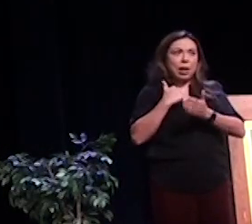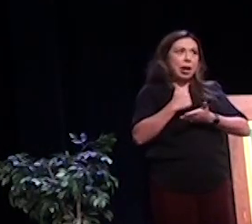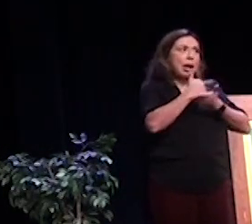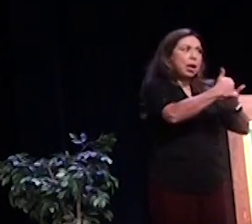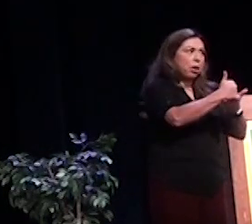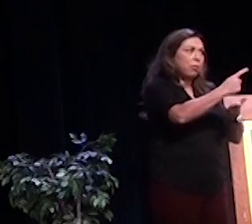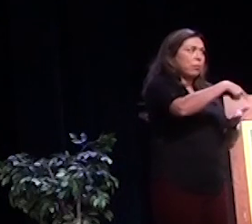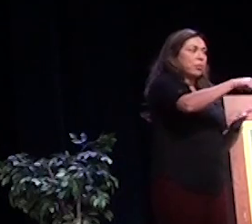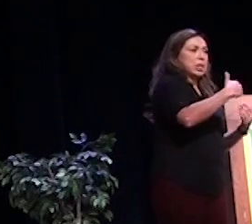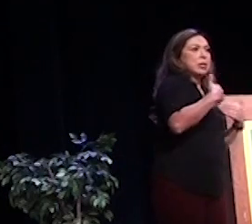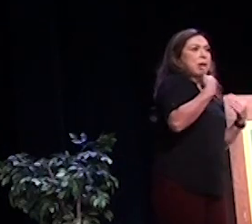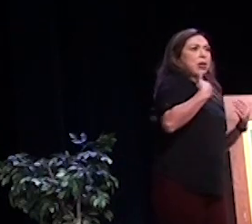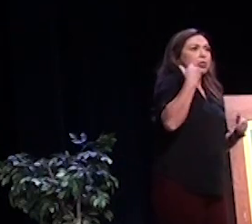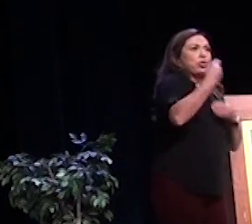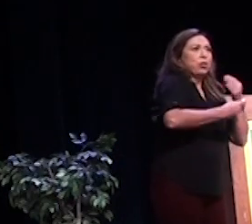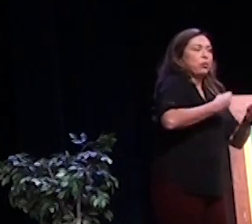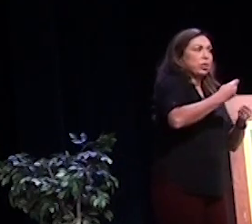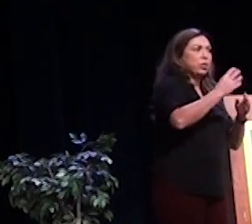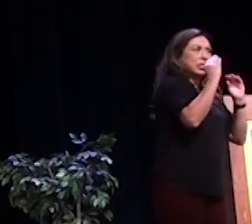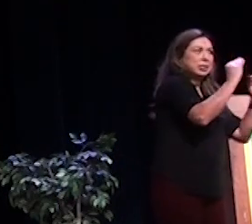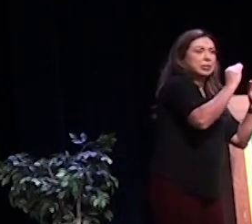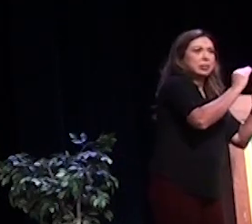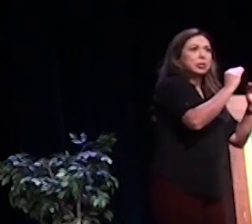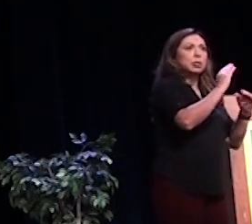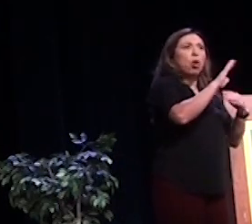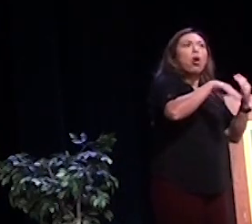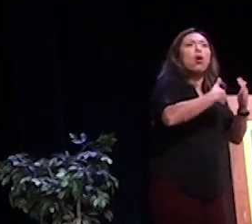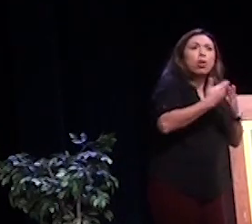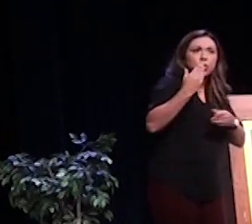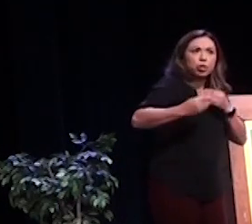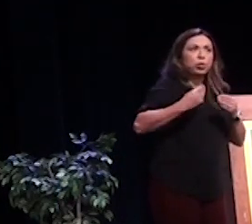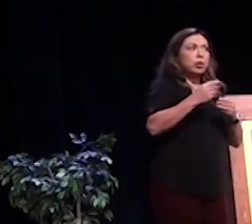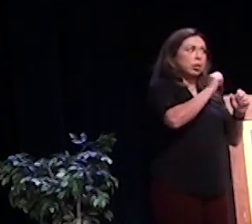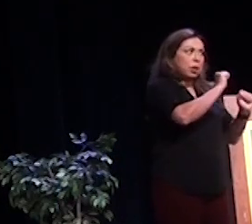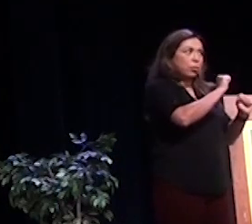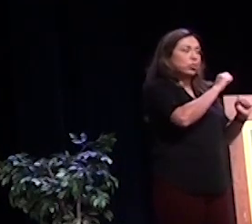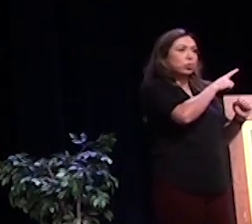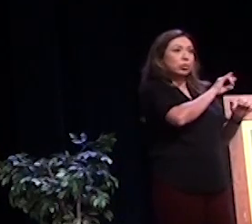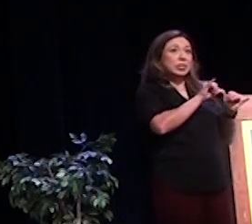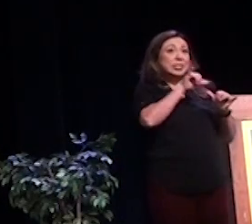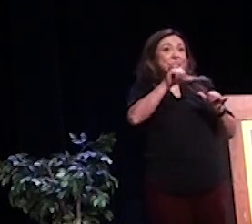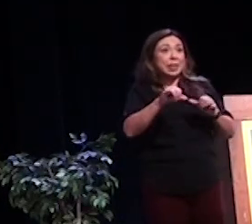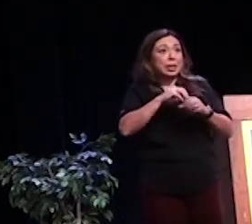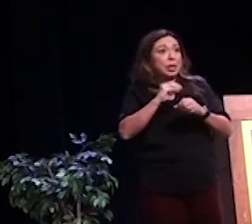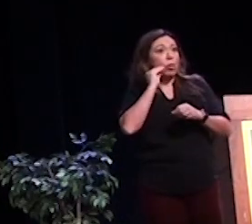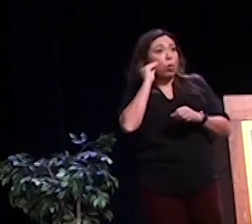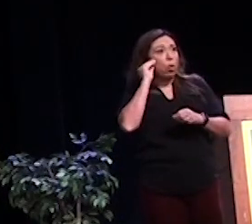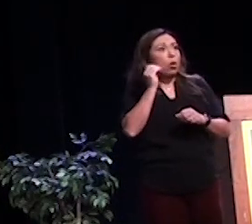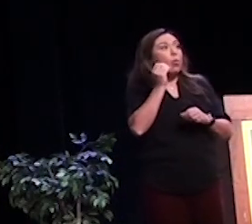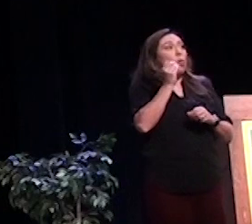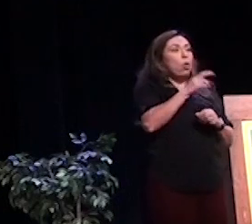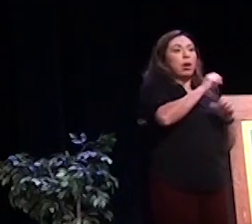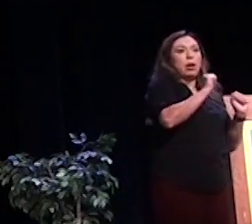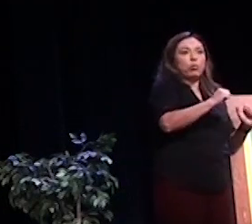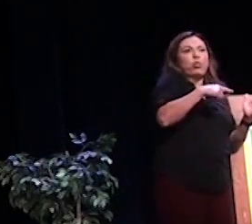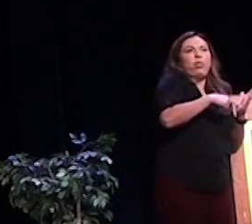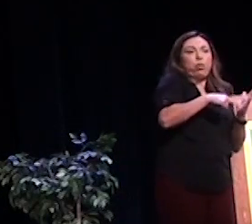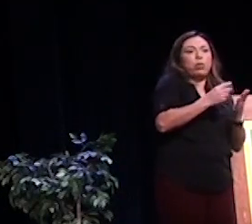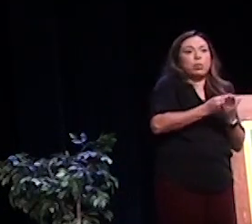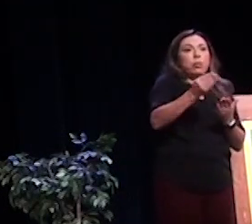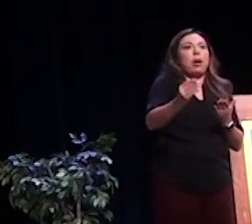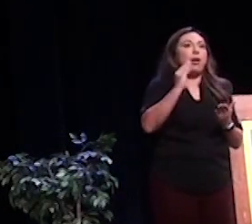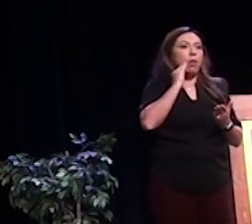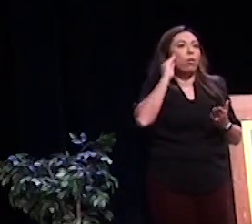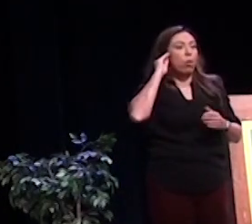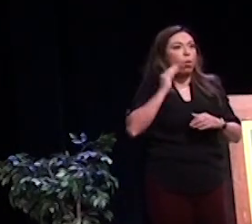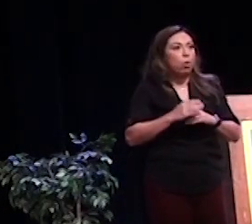younger generations and even all generations be able to continue staying in their homes or be able to purchase a home? And so the goal of the community land